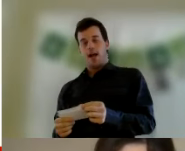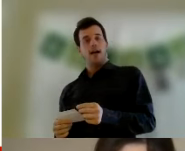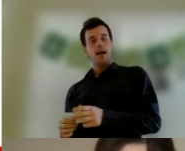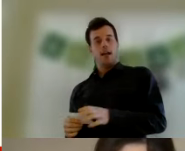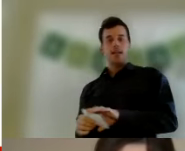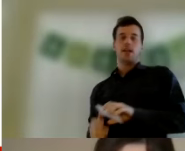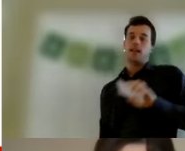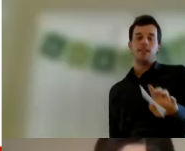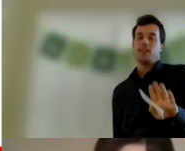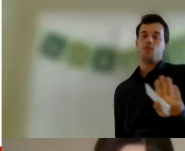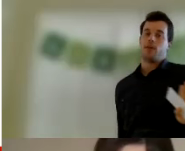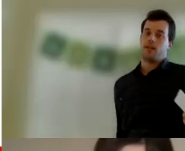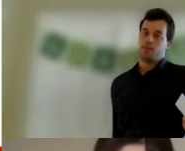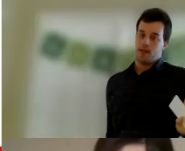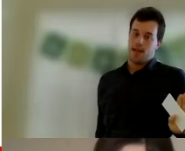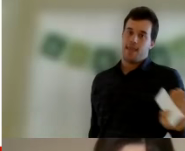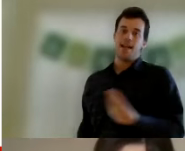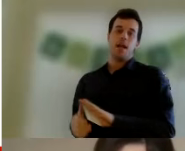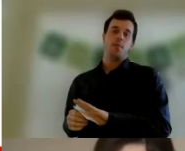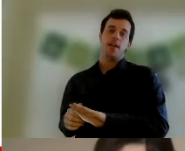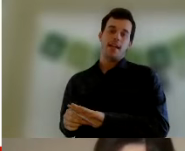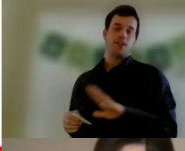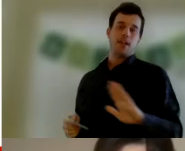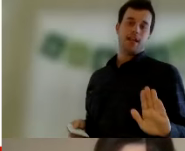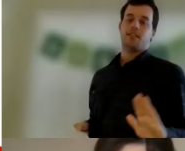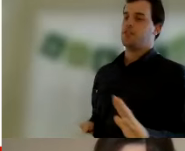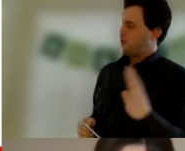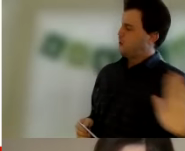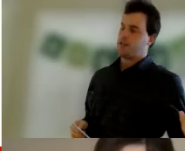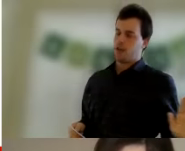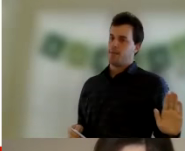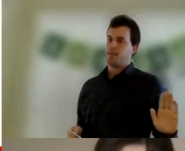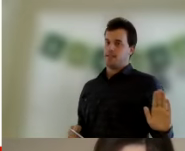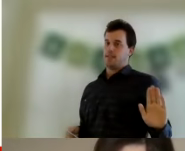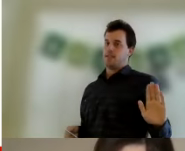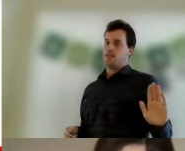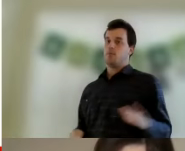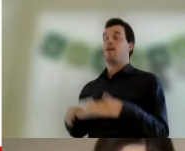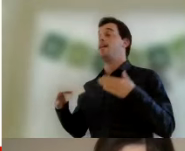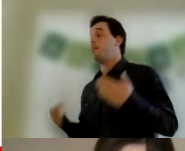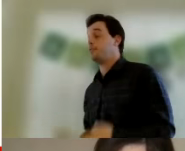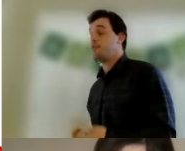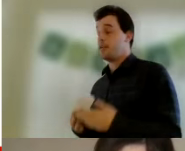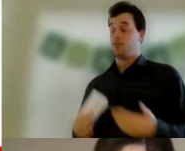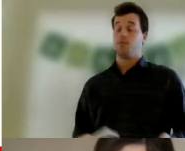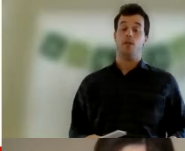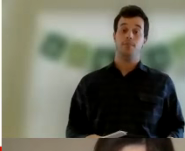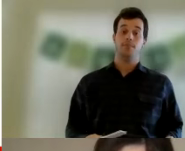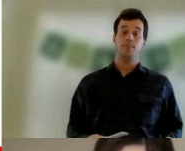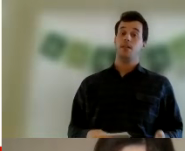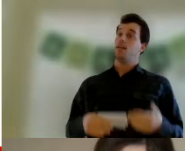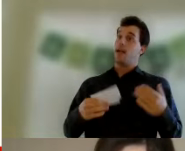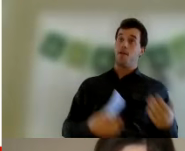Now, I think you all can agree that providing internet access to all starting businesses will provide opportunities to